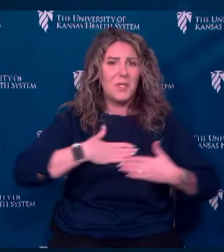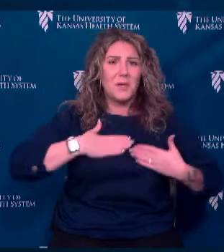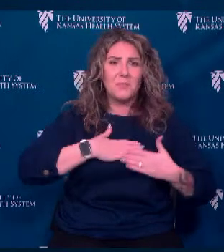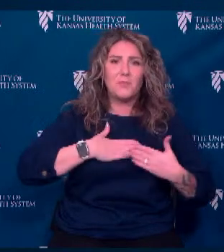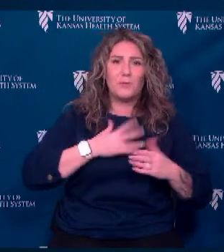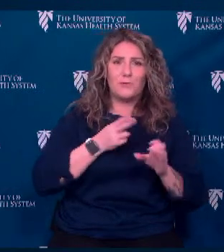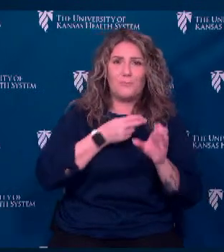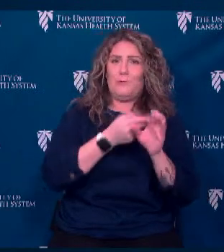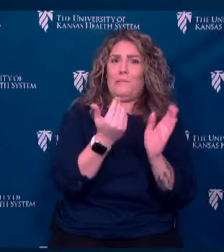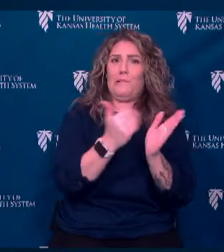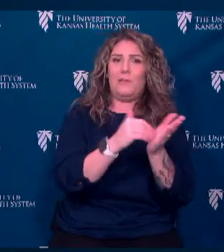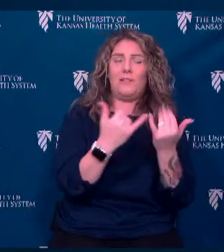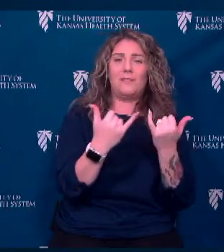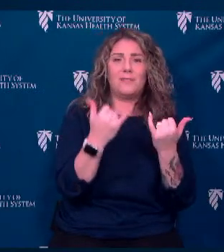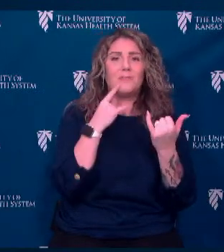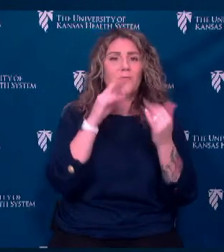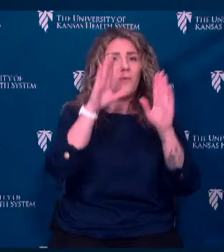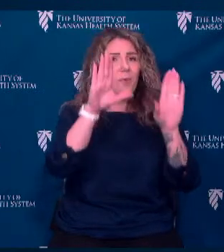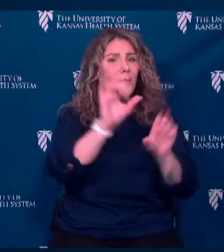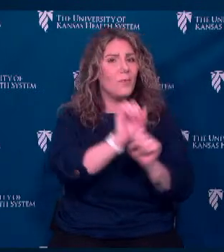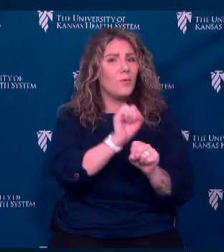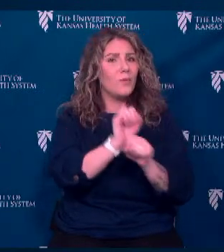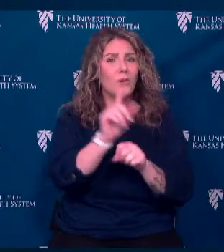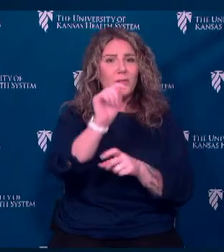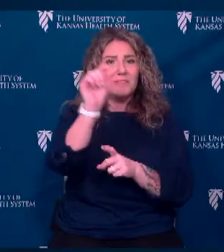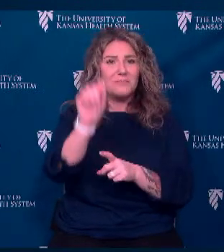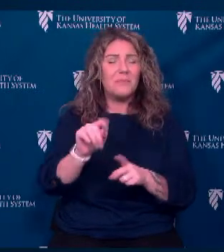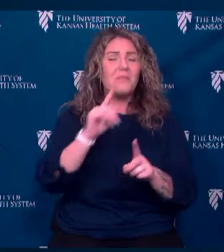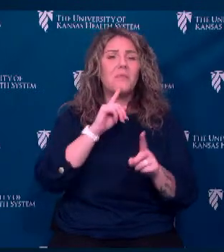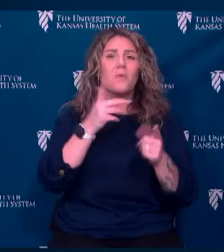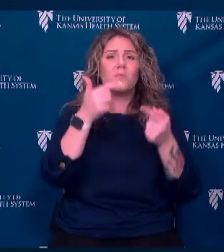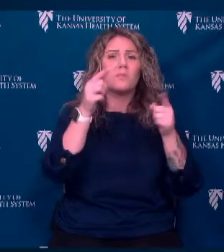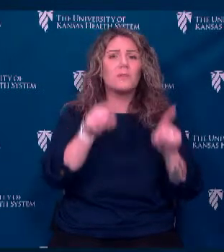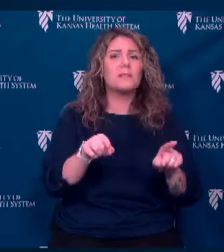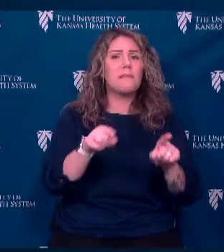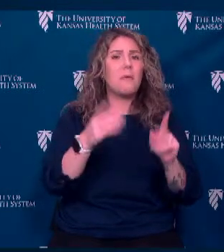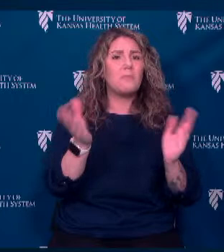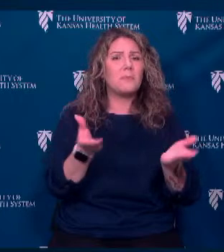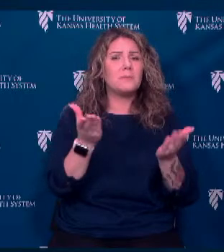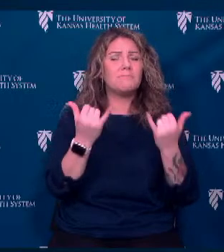back with us today and the great work you're doing in Topeka. Tell us what's going on at Stormont Vale today.